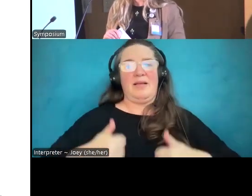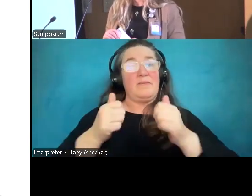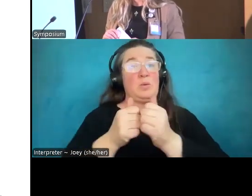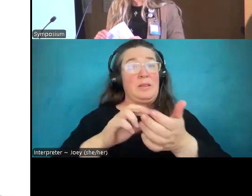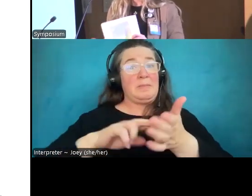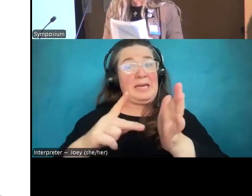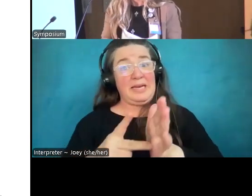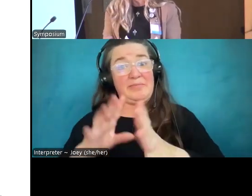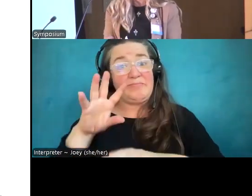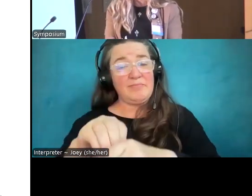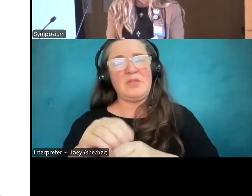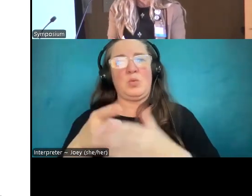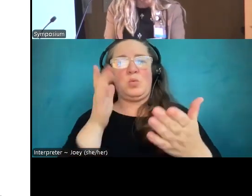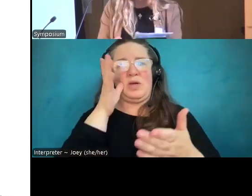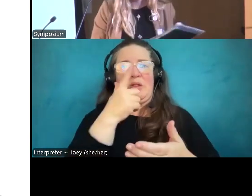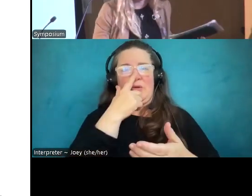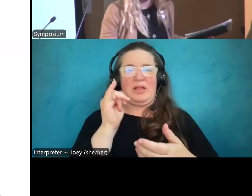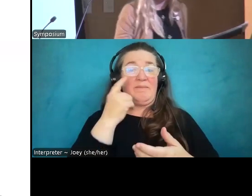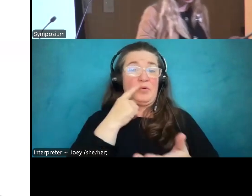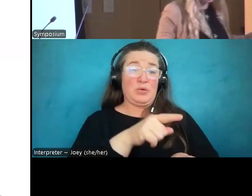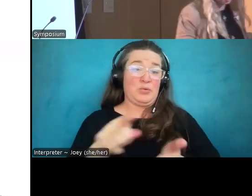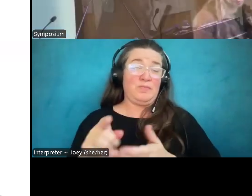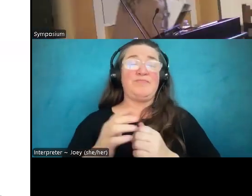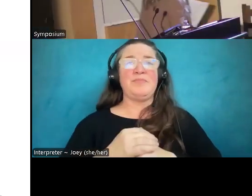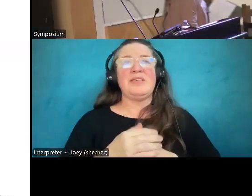long COVID's presence. So thank you.